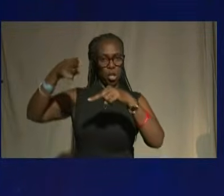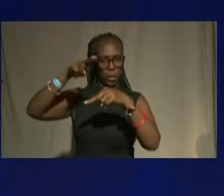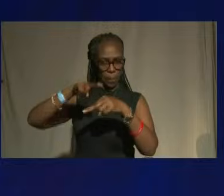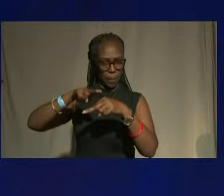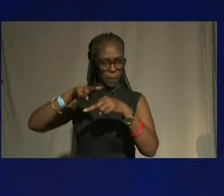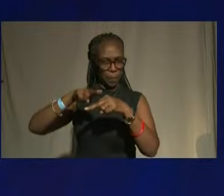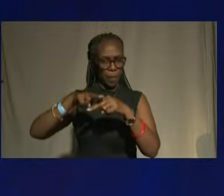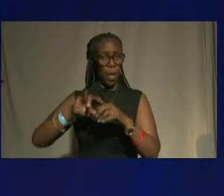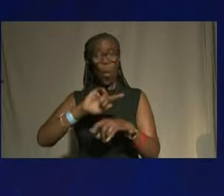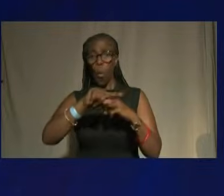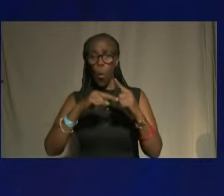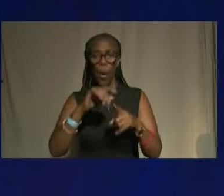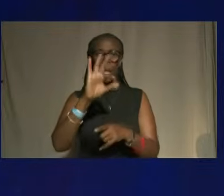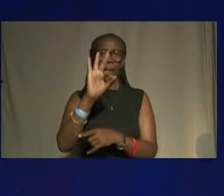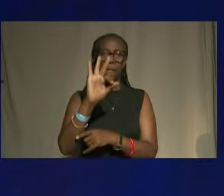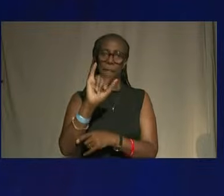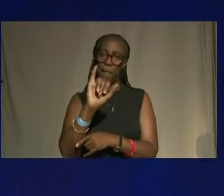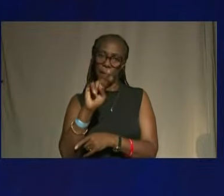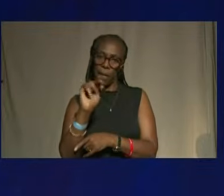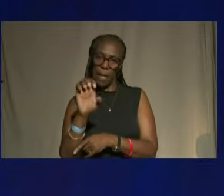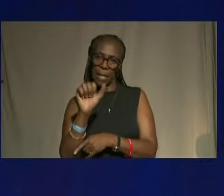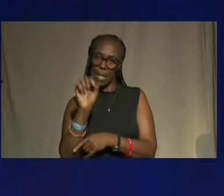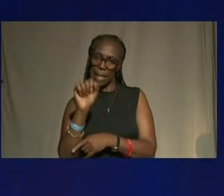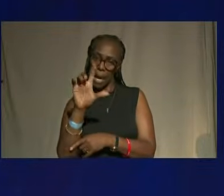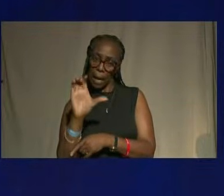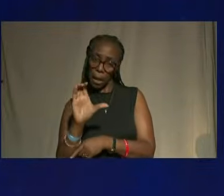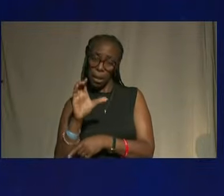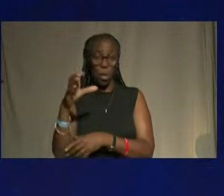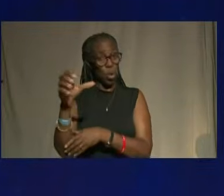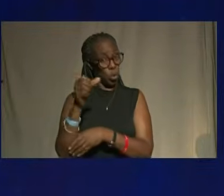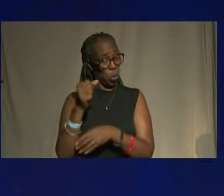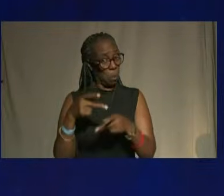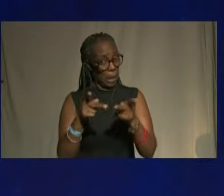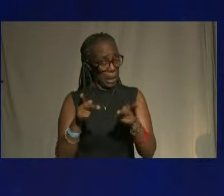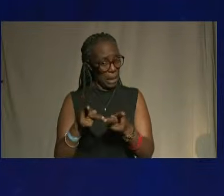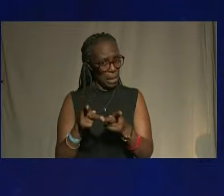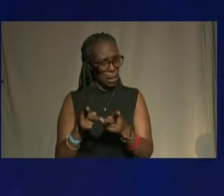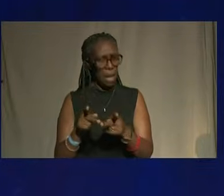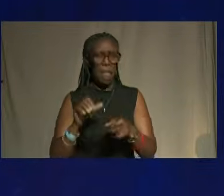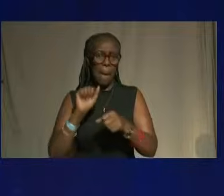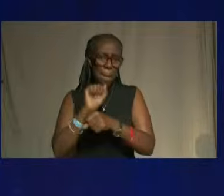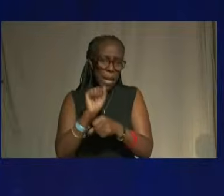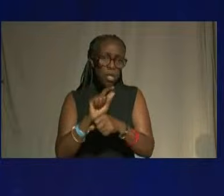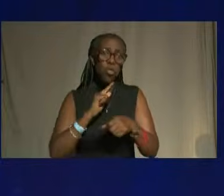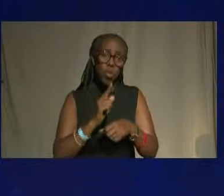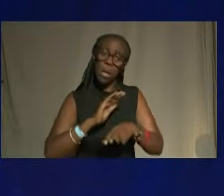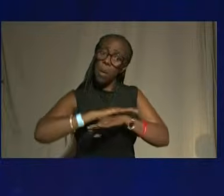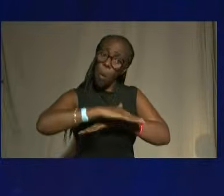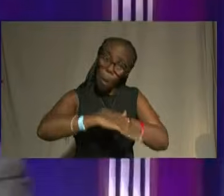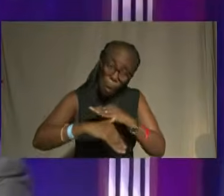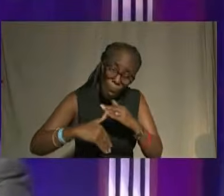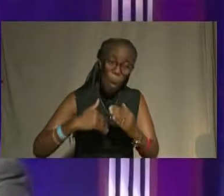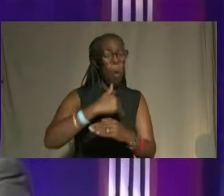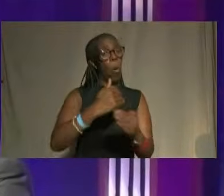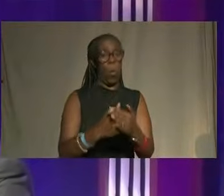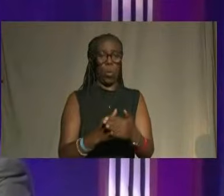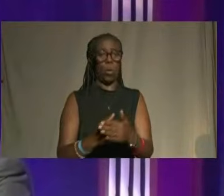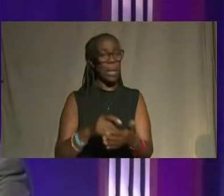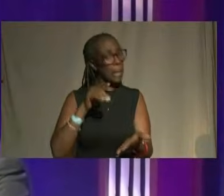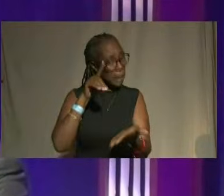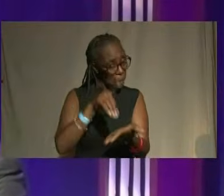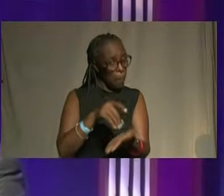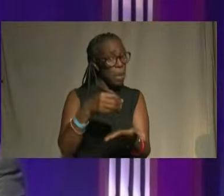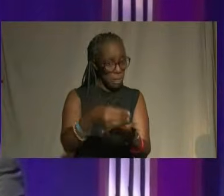took place, the government intervened to ensure that all depositors got back their money. What we want to see is the FinSAC